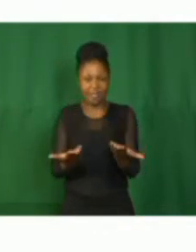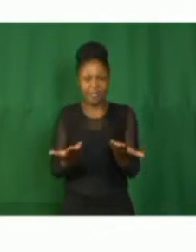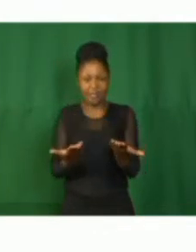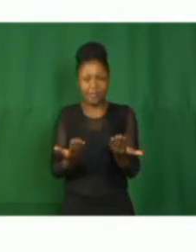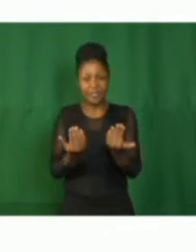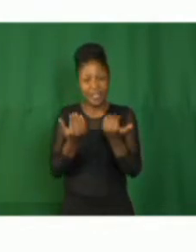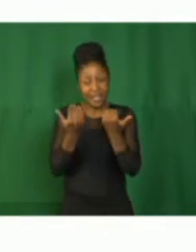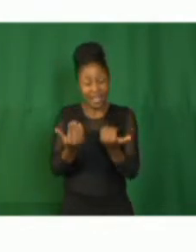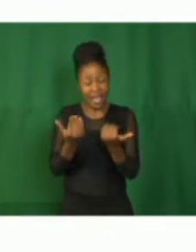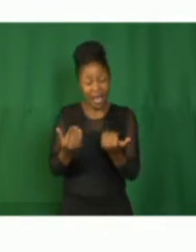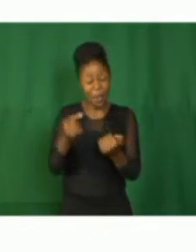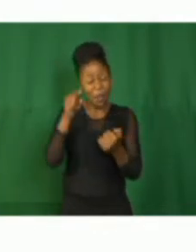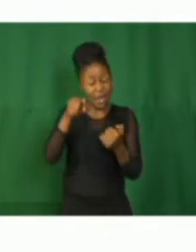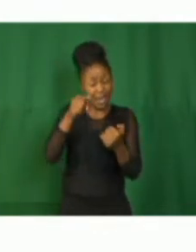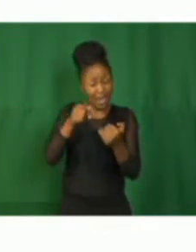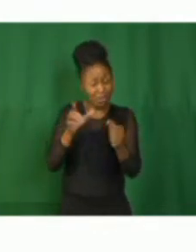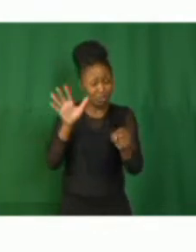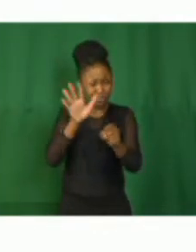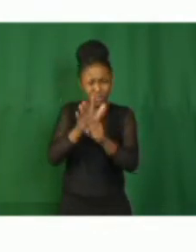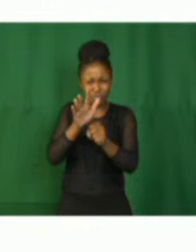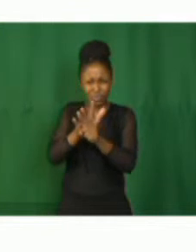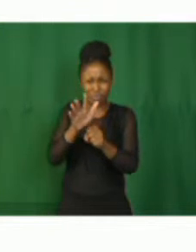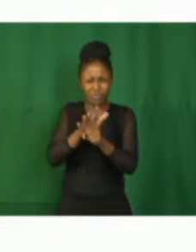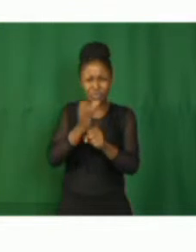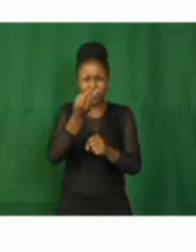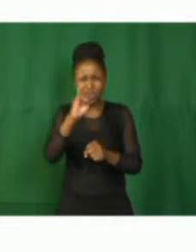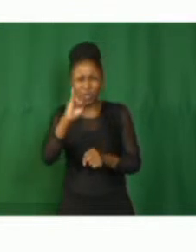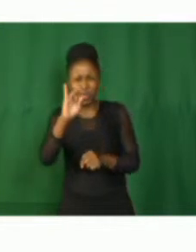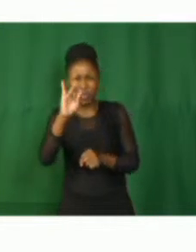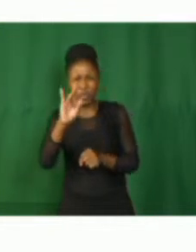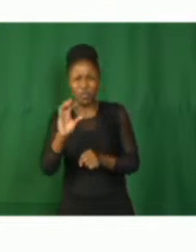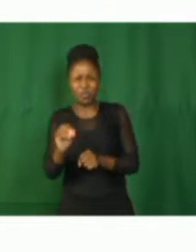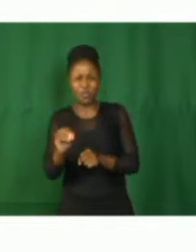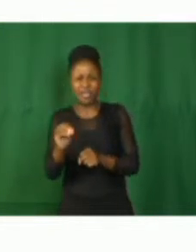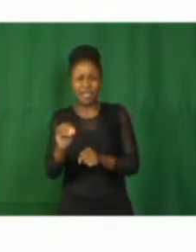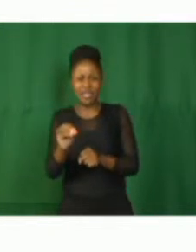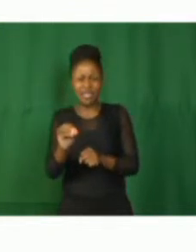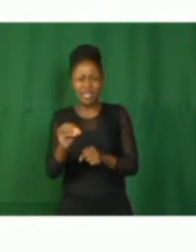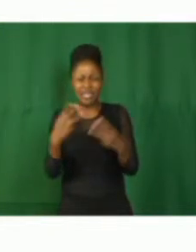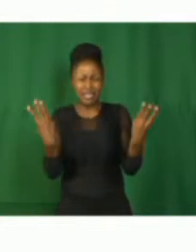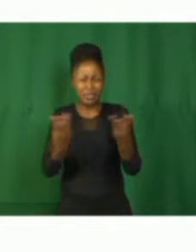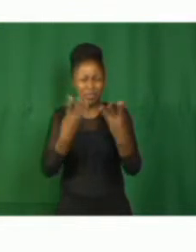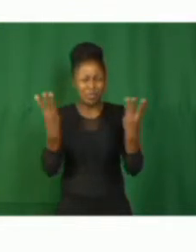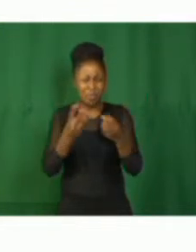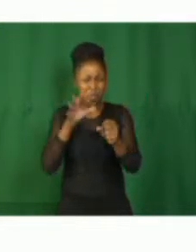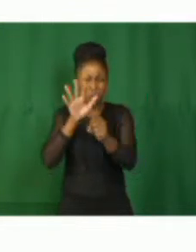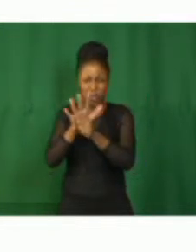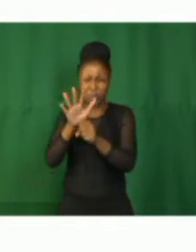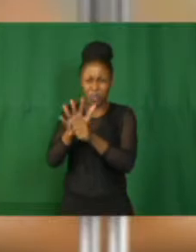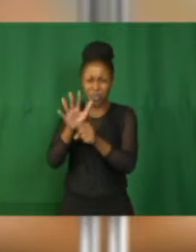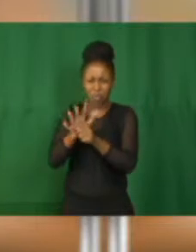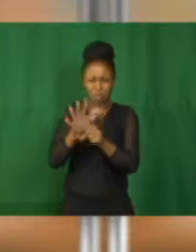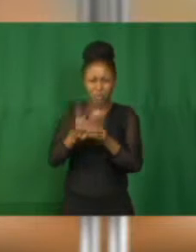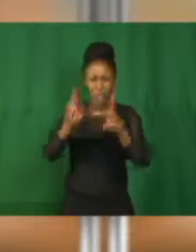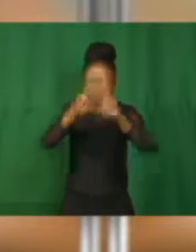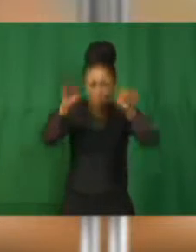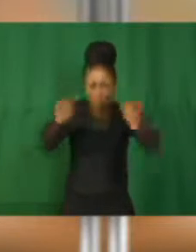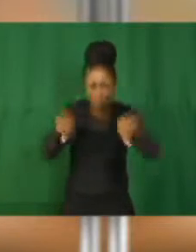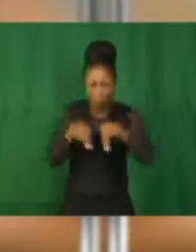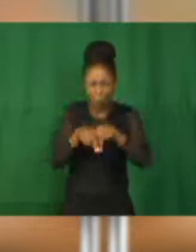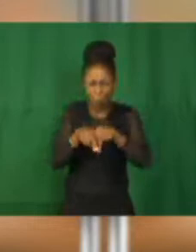believers. I am sure now some of you are asking themselves, but ma'am, 120 believers, where are they coming from